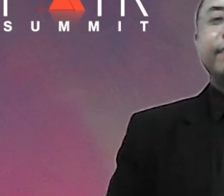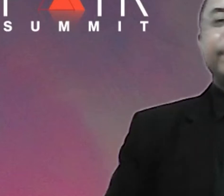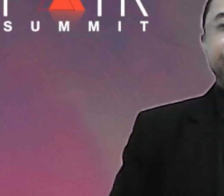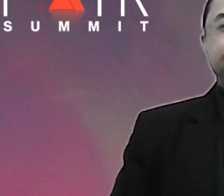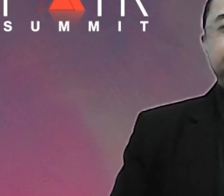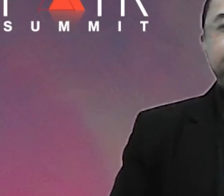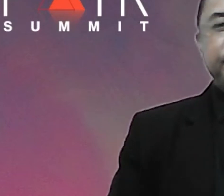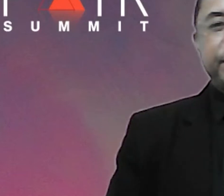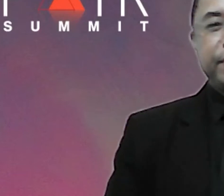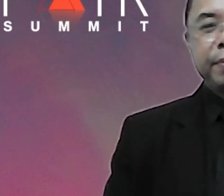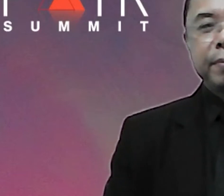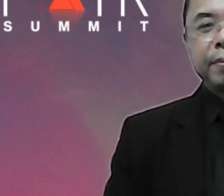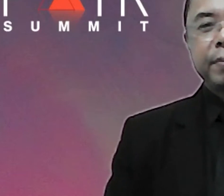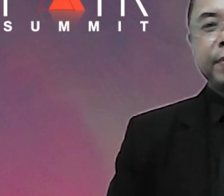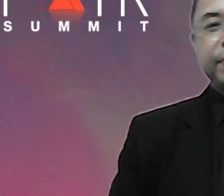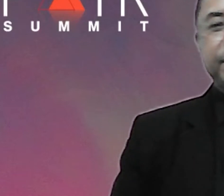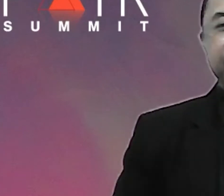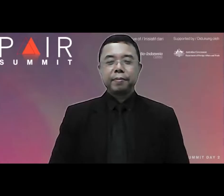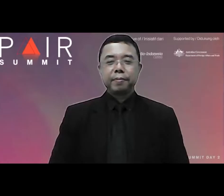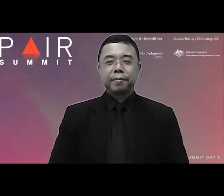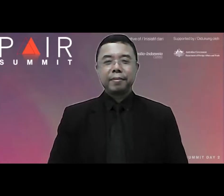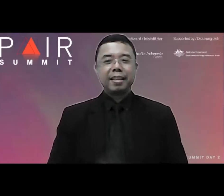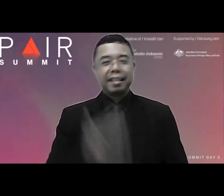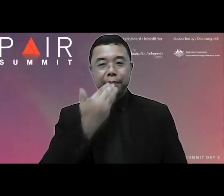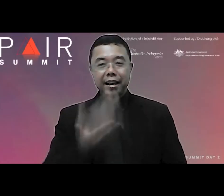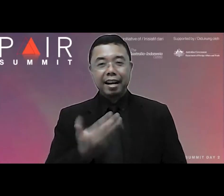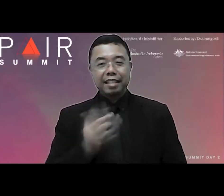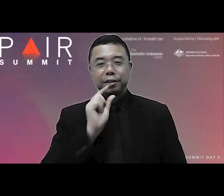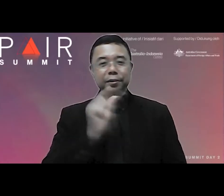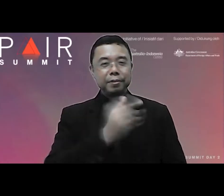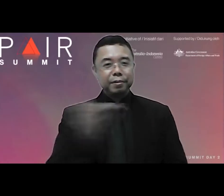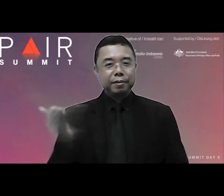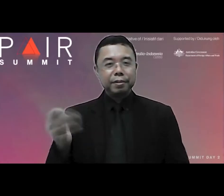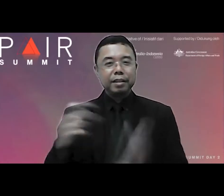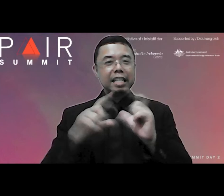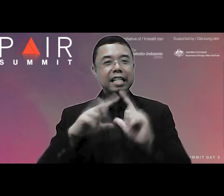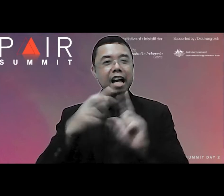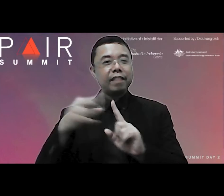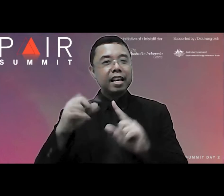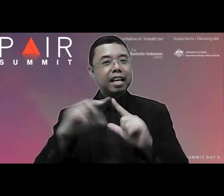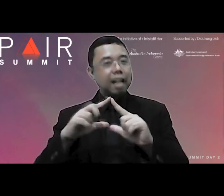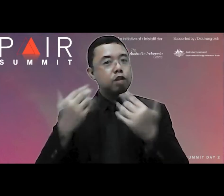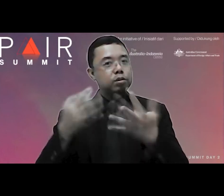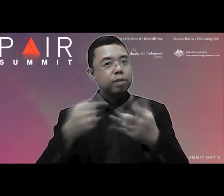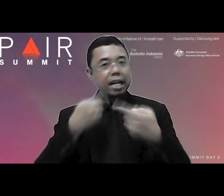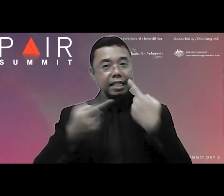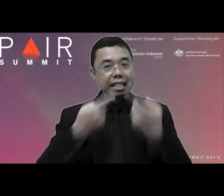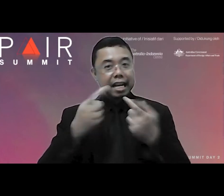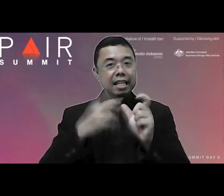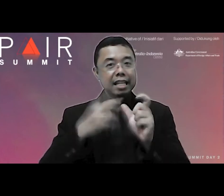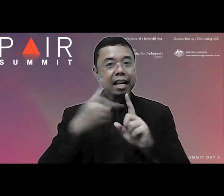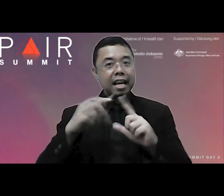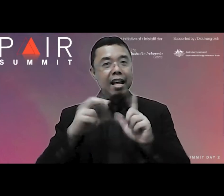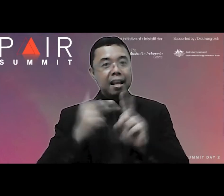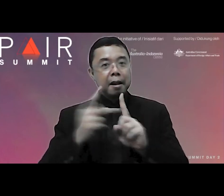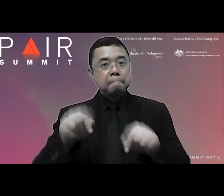Thank you, Safira and Shera, for sharing that. That's fantastic. And just curious to know, did you